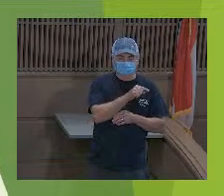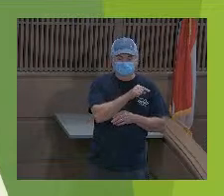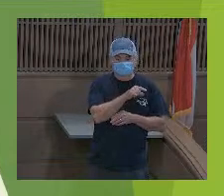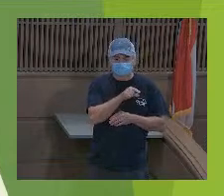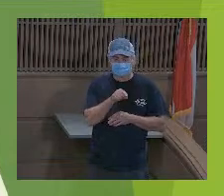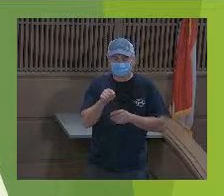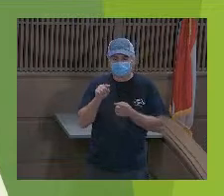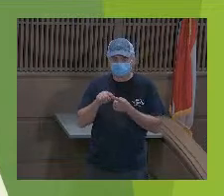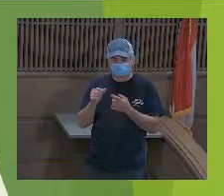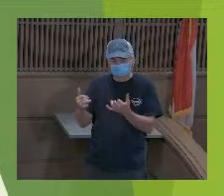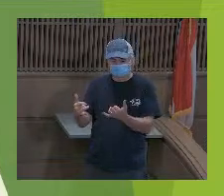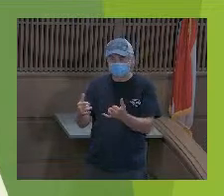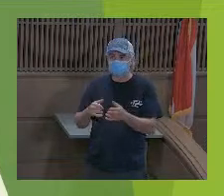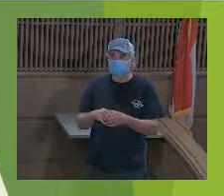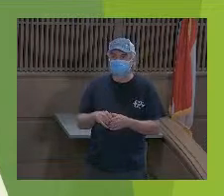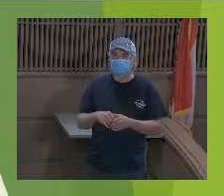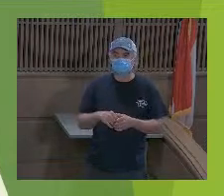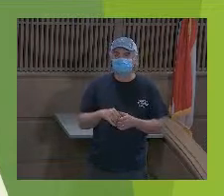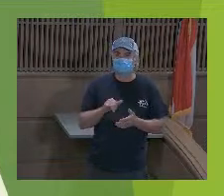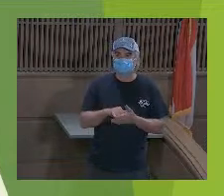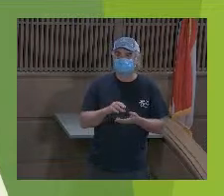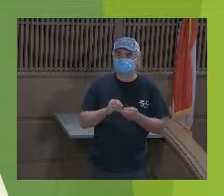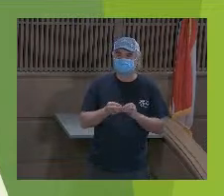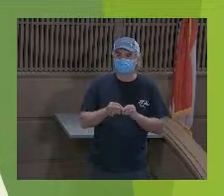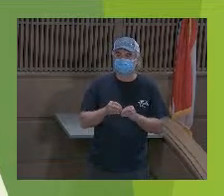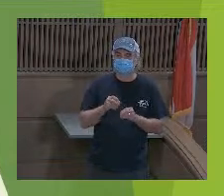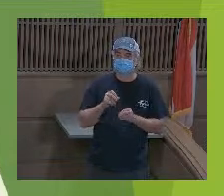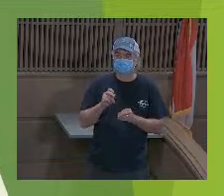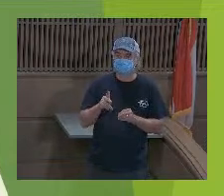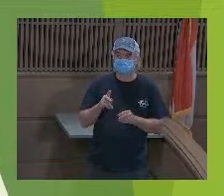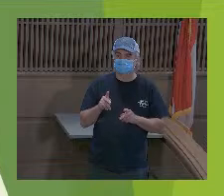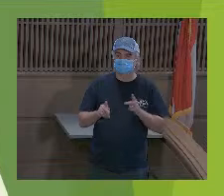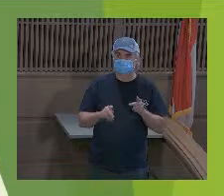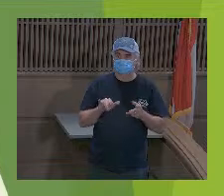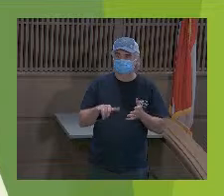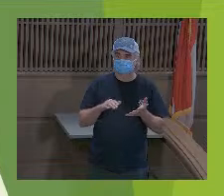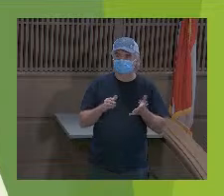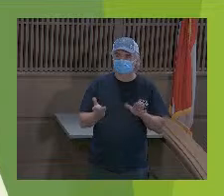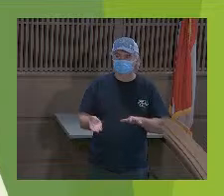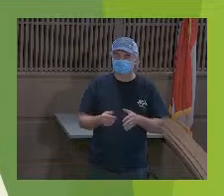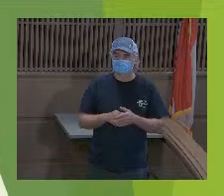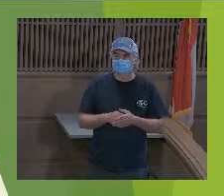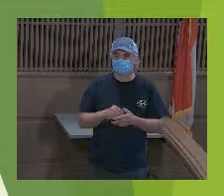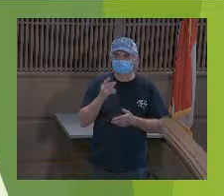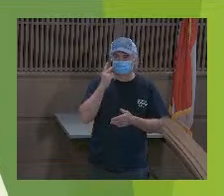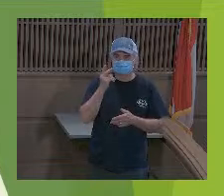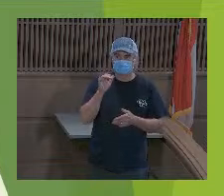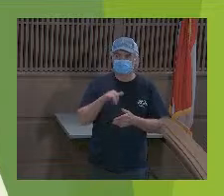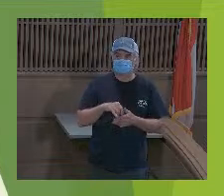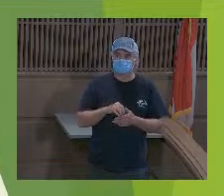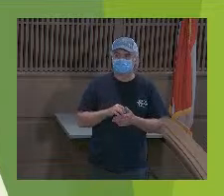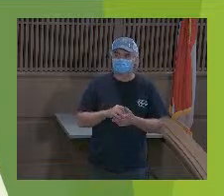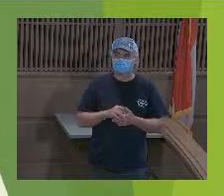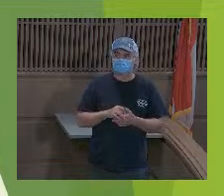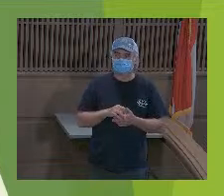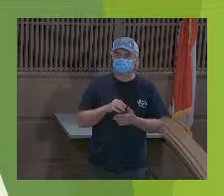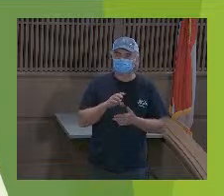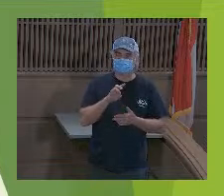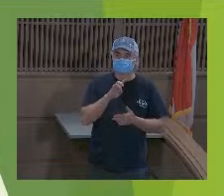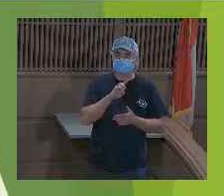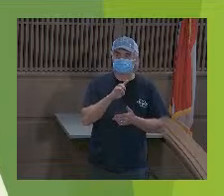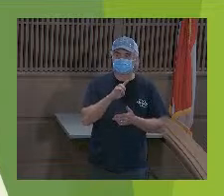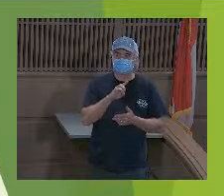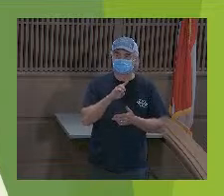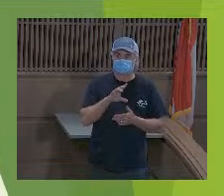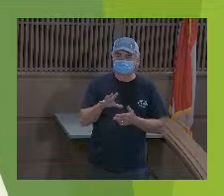should be enough, another wake-up call at the two local hospitals. You see there have